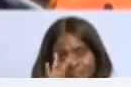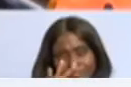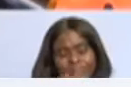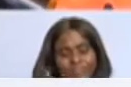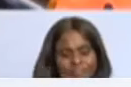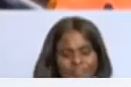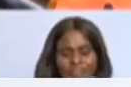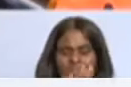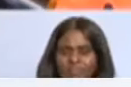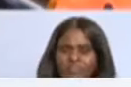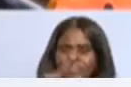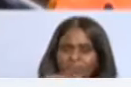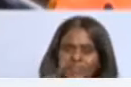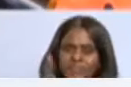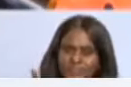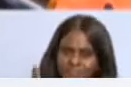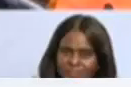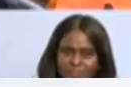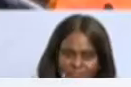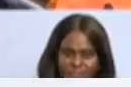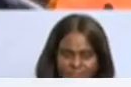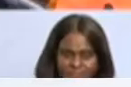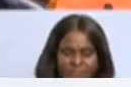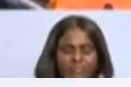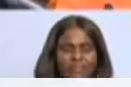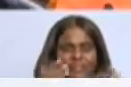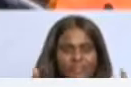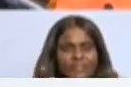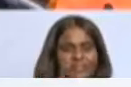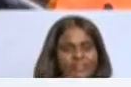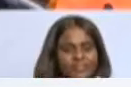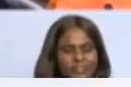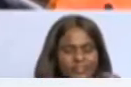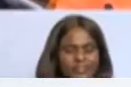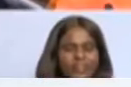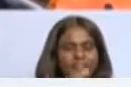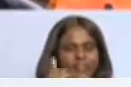the PP model, we have delivered and commissioned